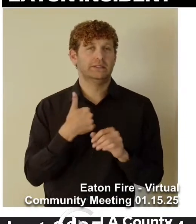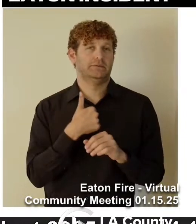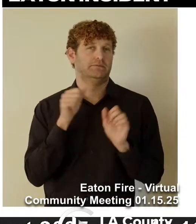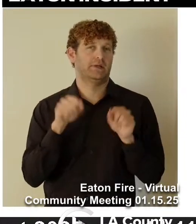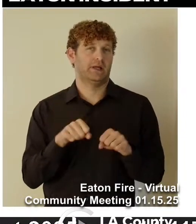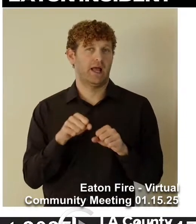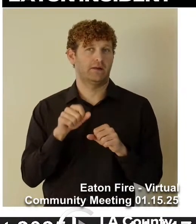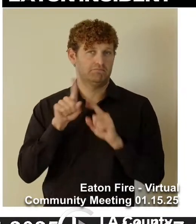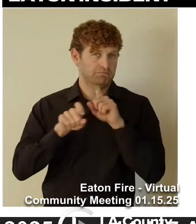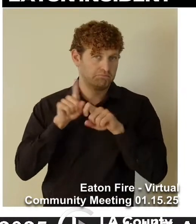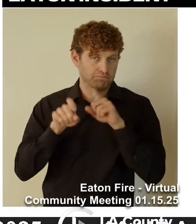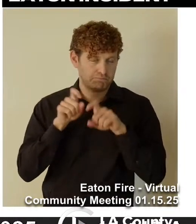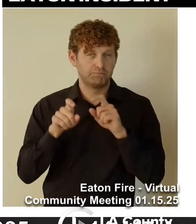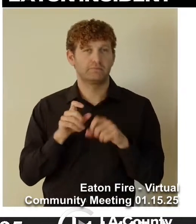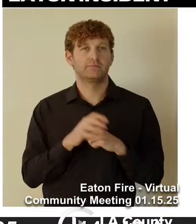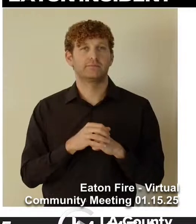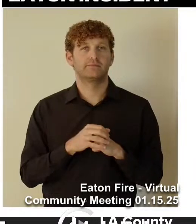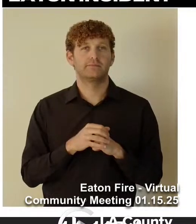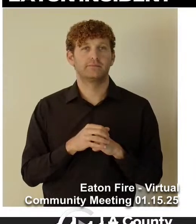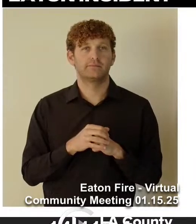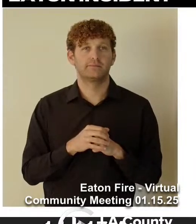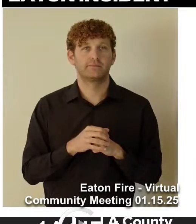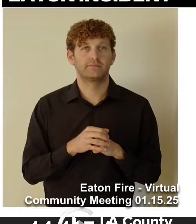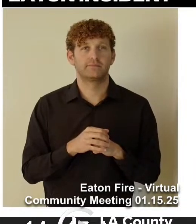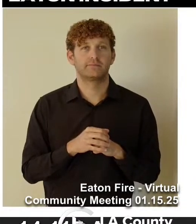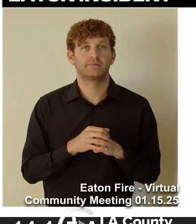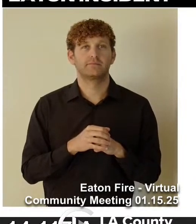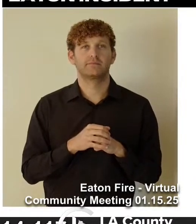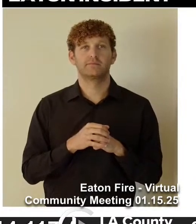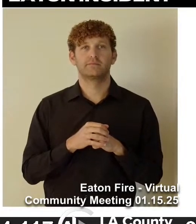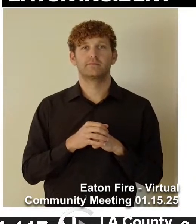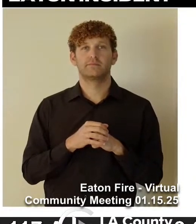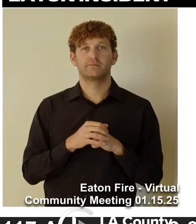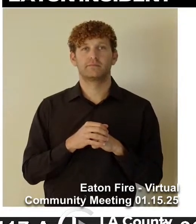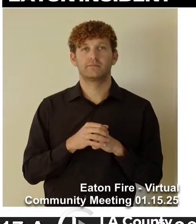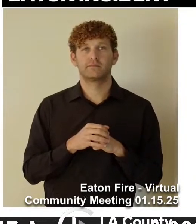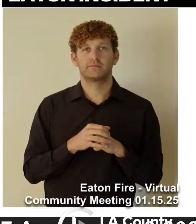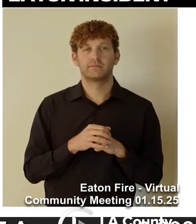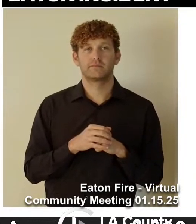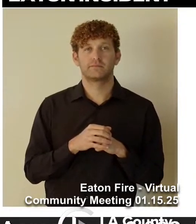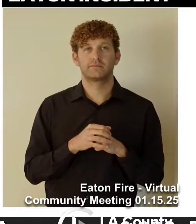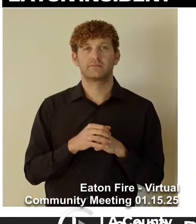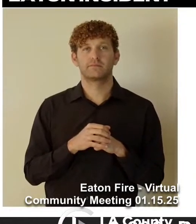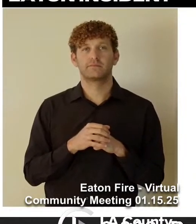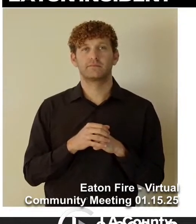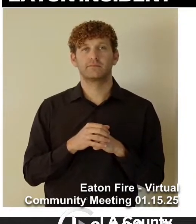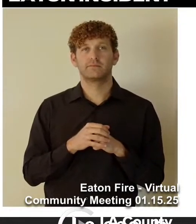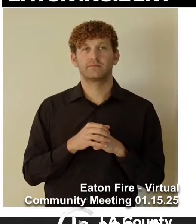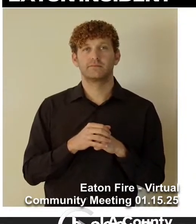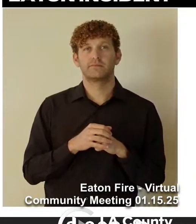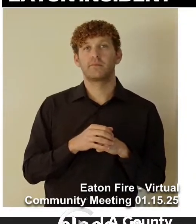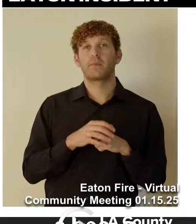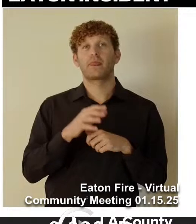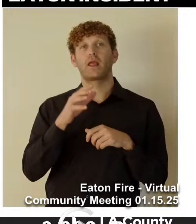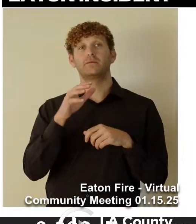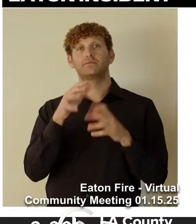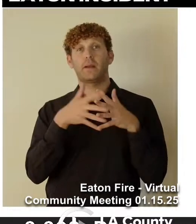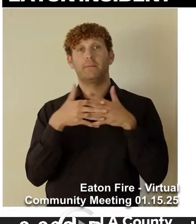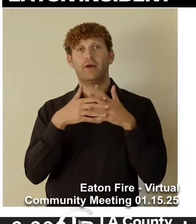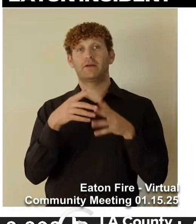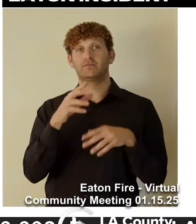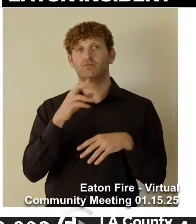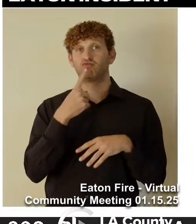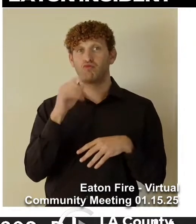1-800-733-2767. Assistance from the American Red Cross is not considered a duplication of benefits for insurance or a